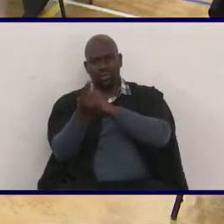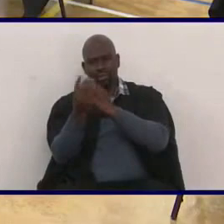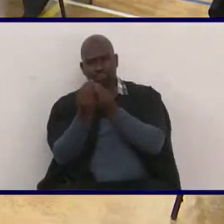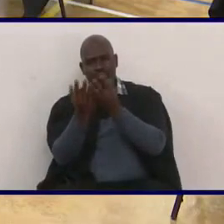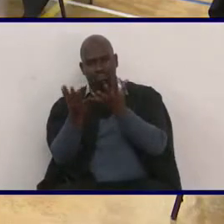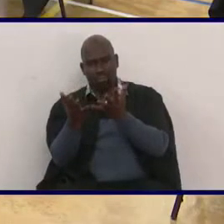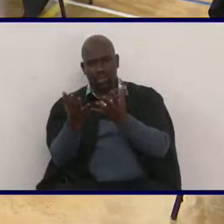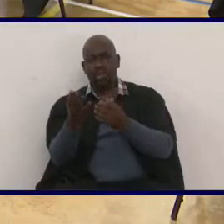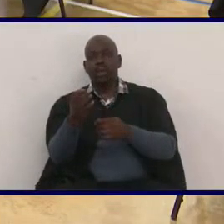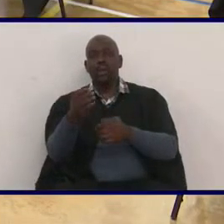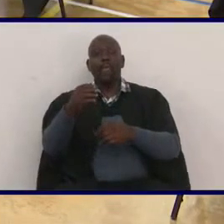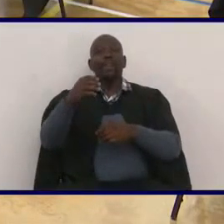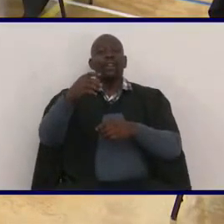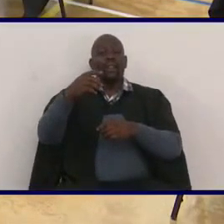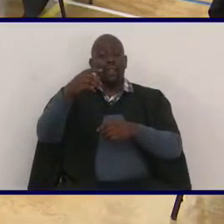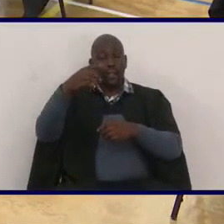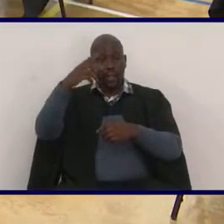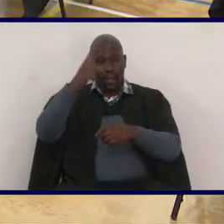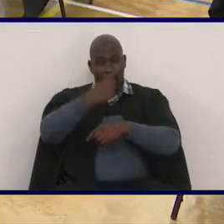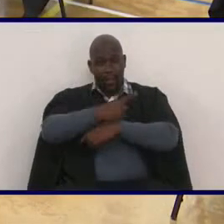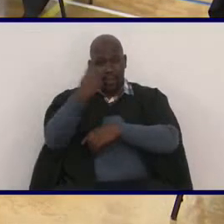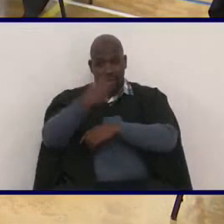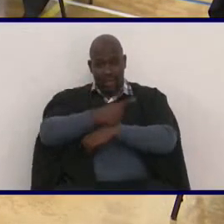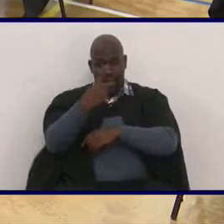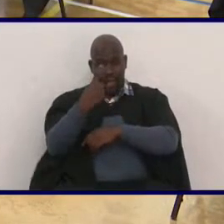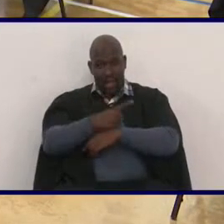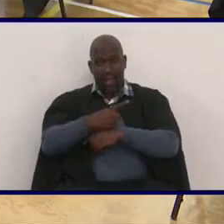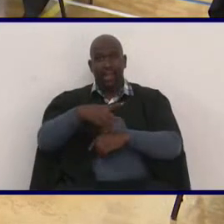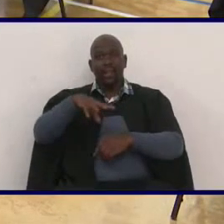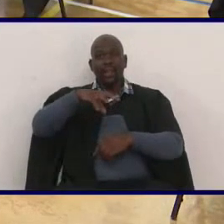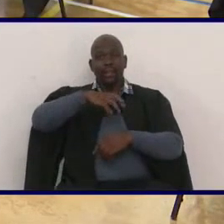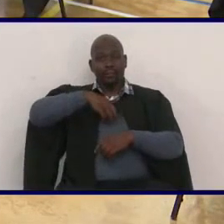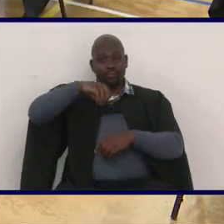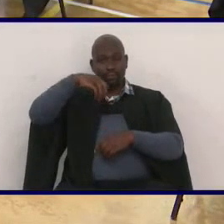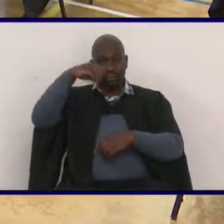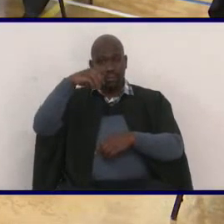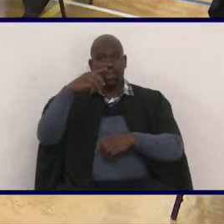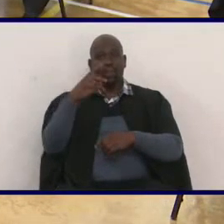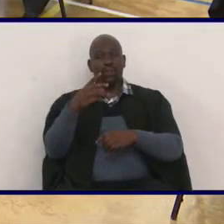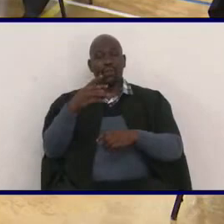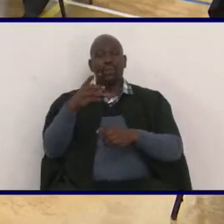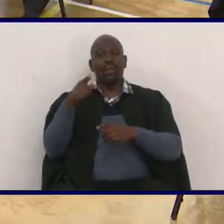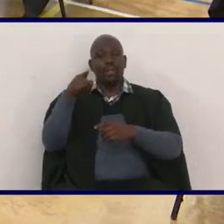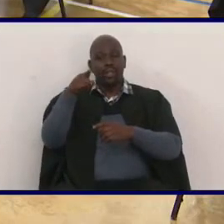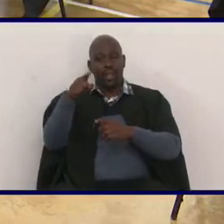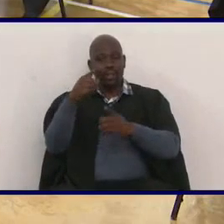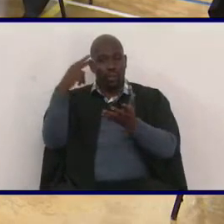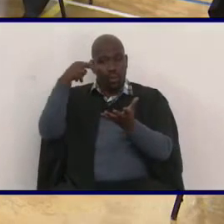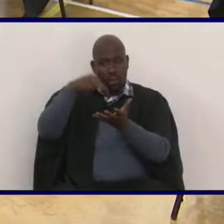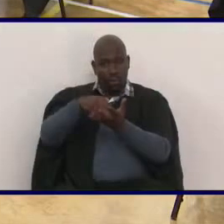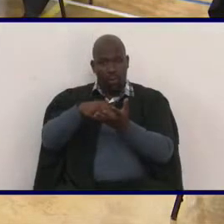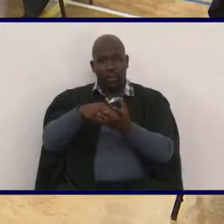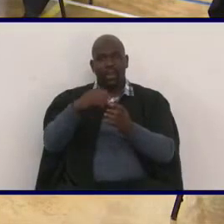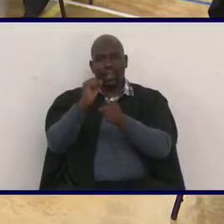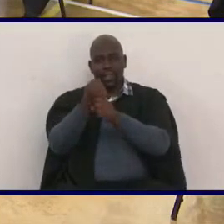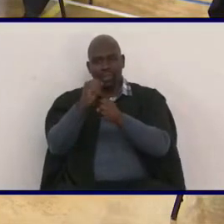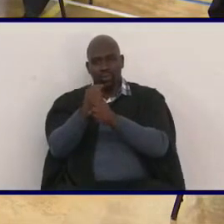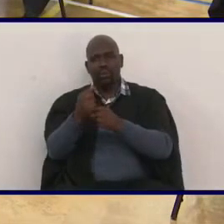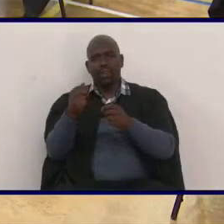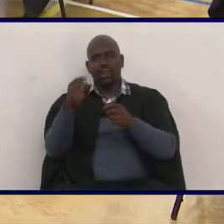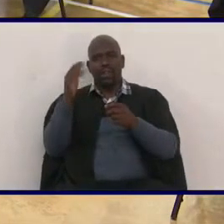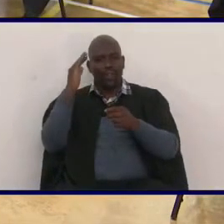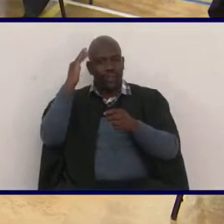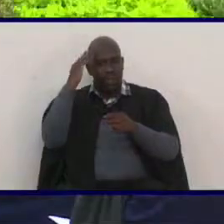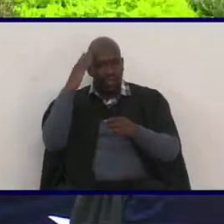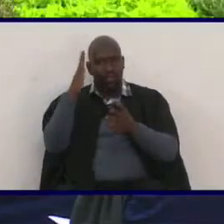everyday parlance, the triumph of the human spirit is used in philosophy, the broader humanities, and the sciences to refer